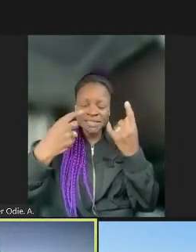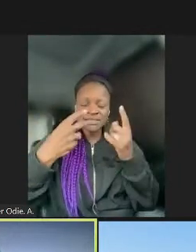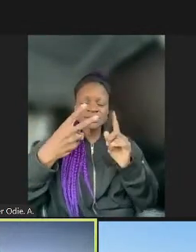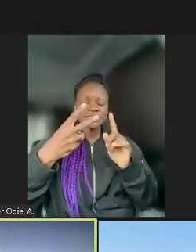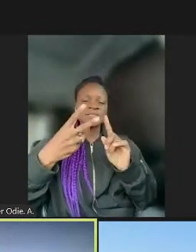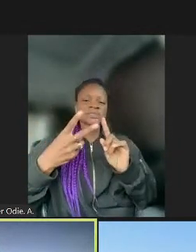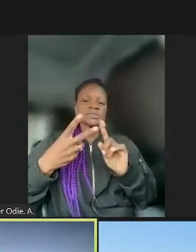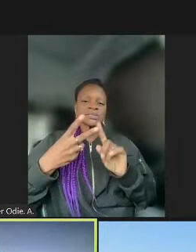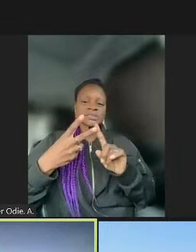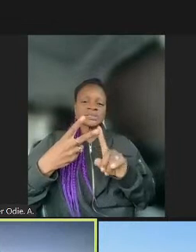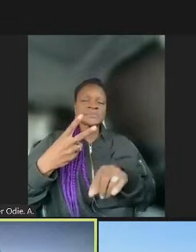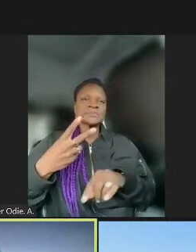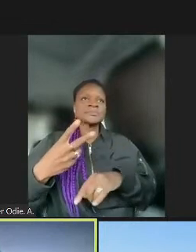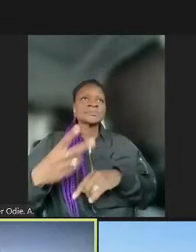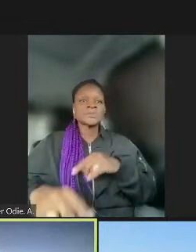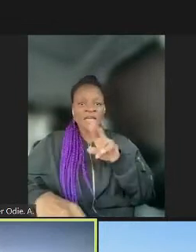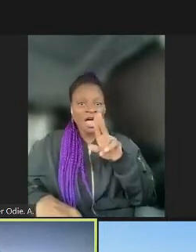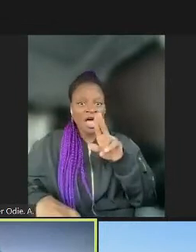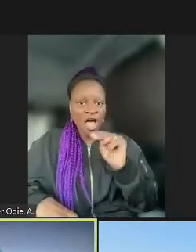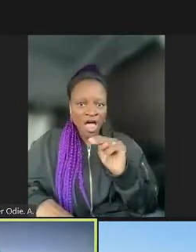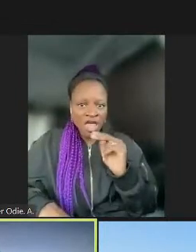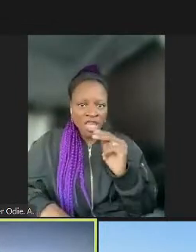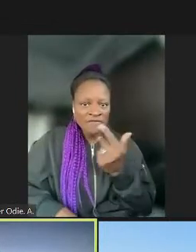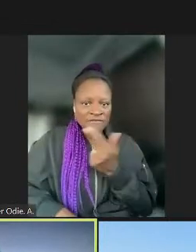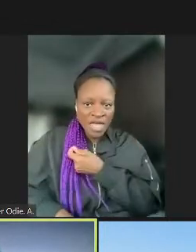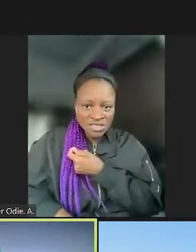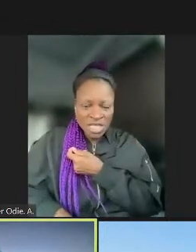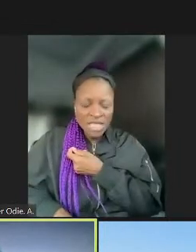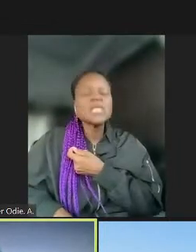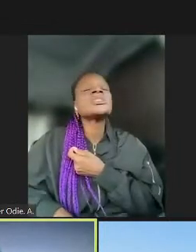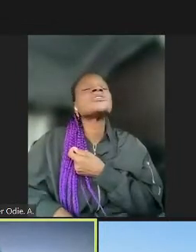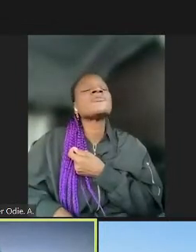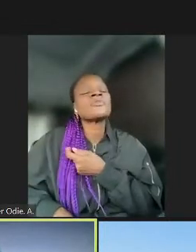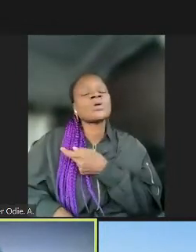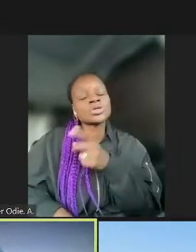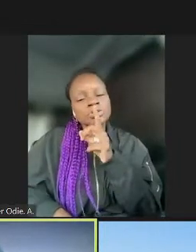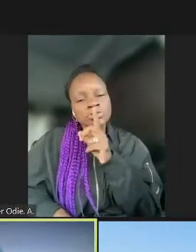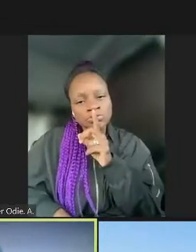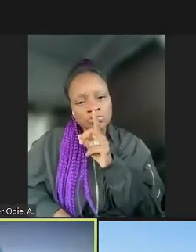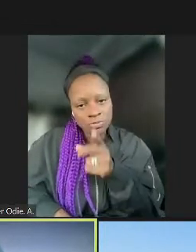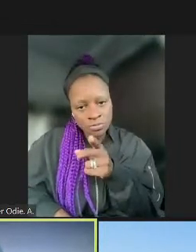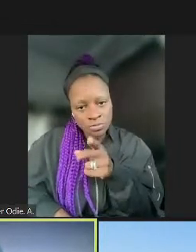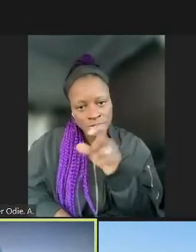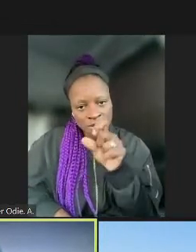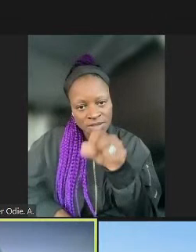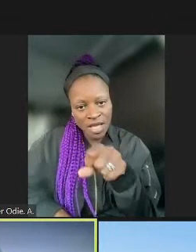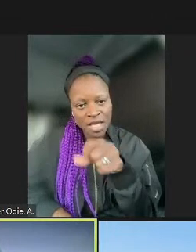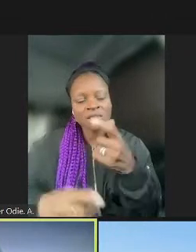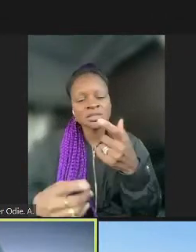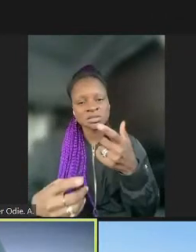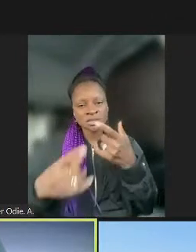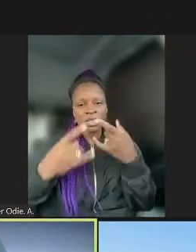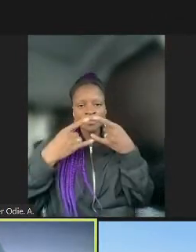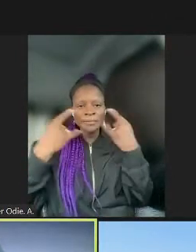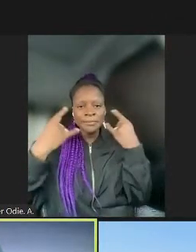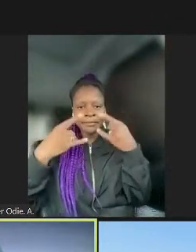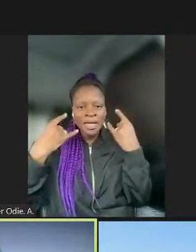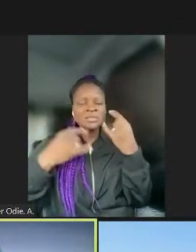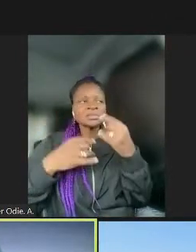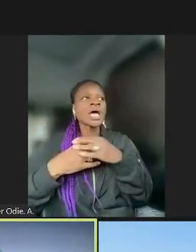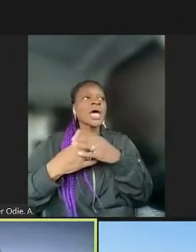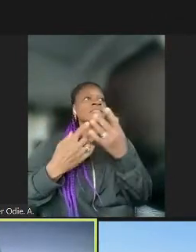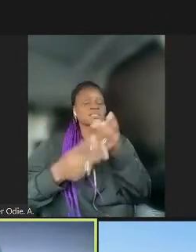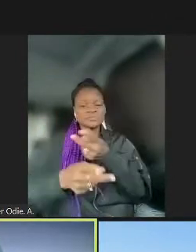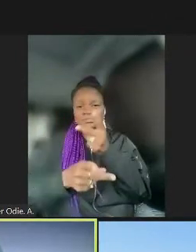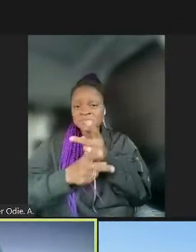if unvaccinated, definitely wearing a mask at all times. And then just taking care to make sure that we're following